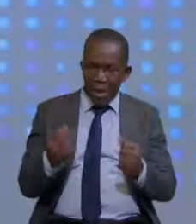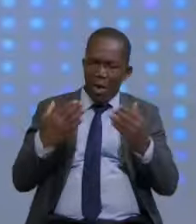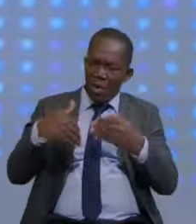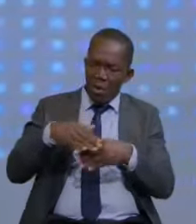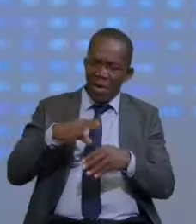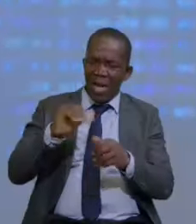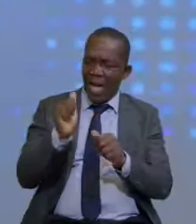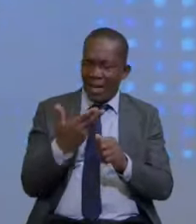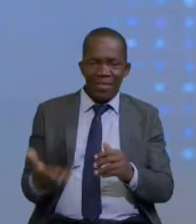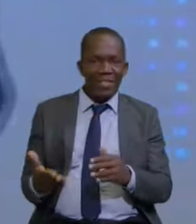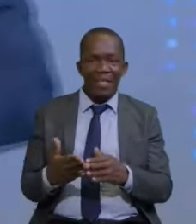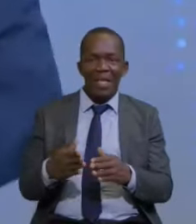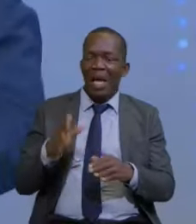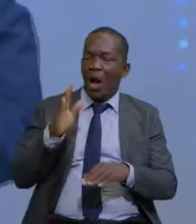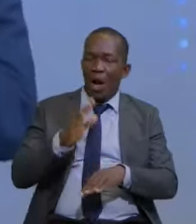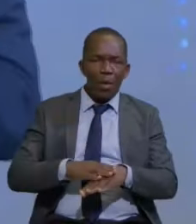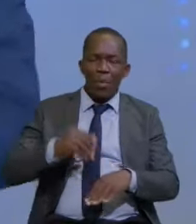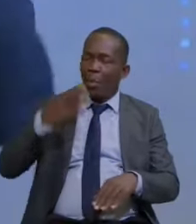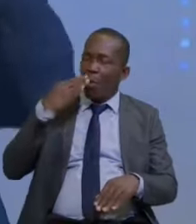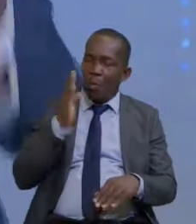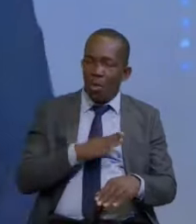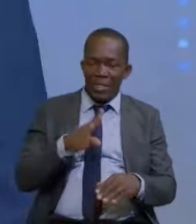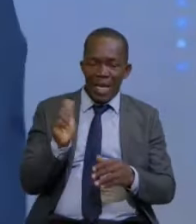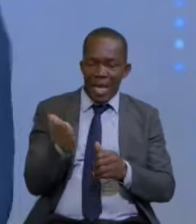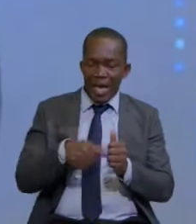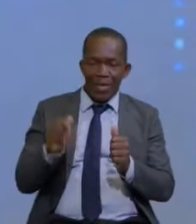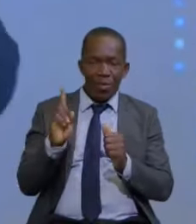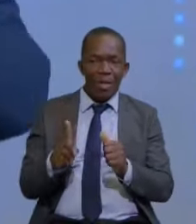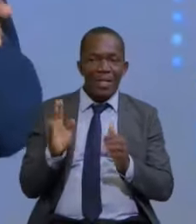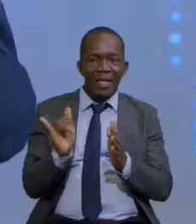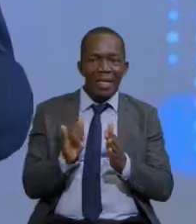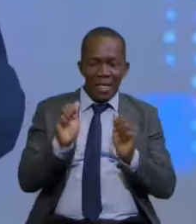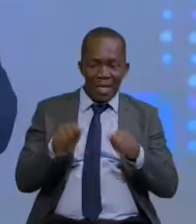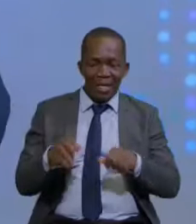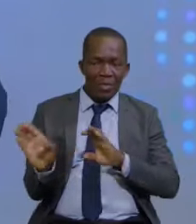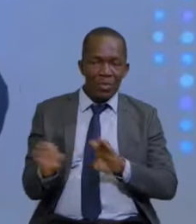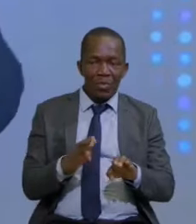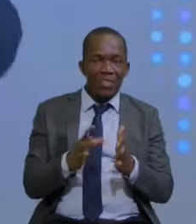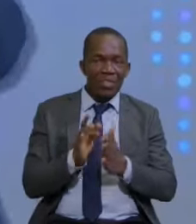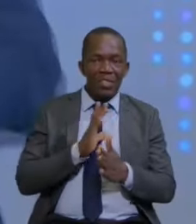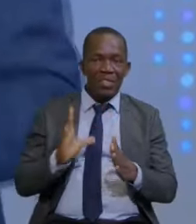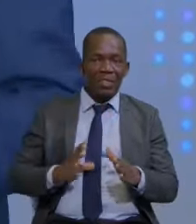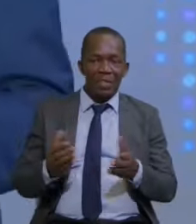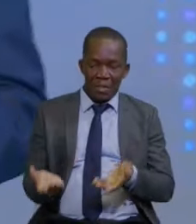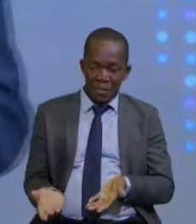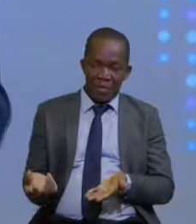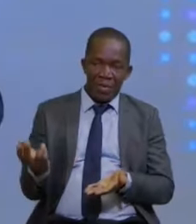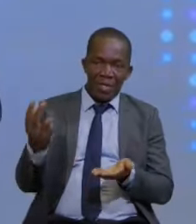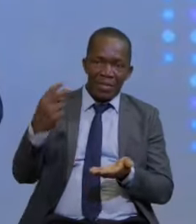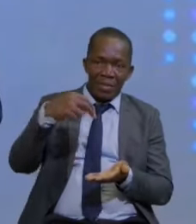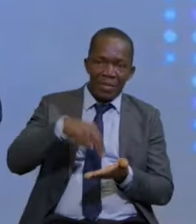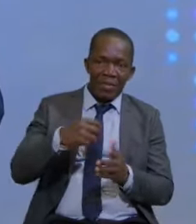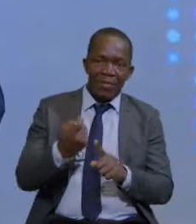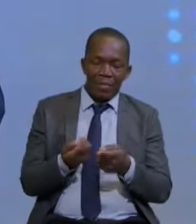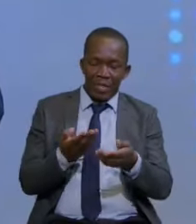deal. And now he came risen from the dead, and Jesus came and spake unto